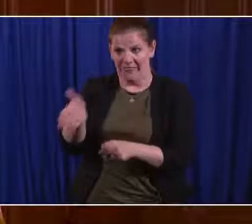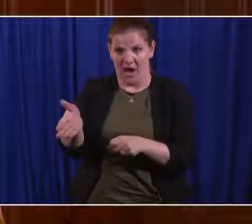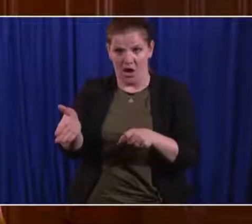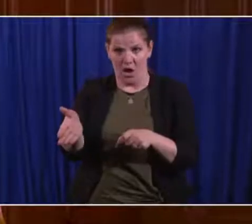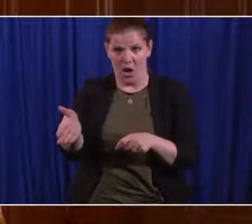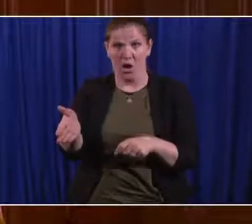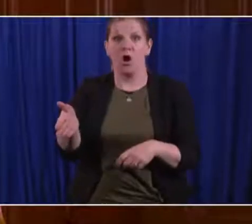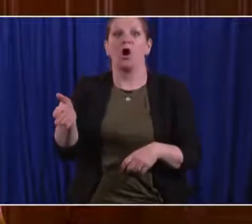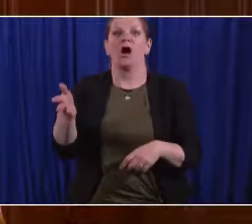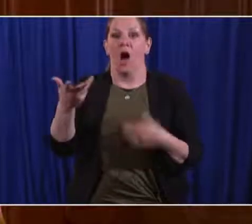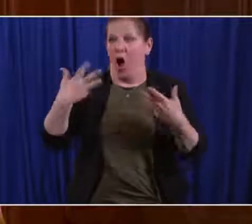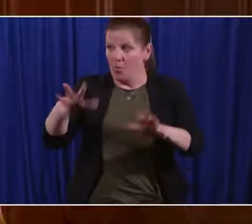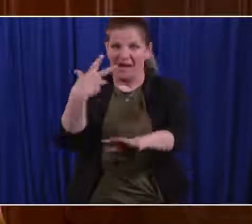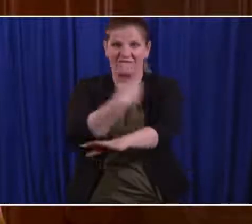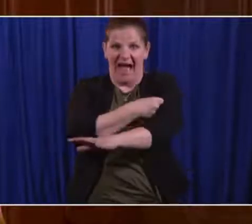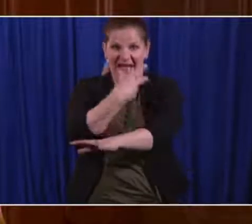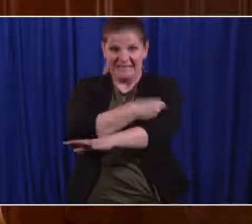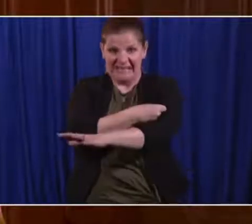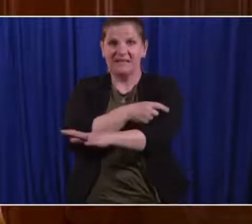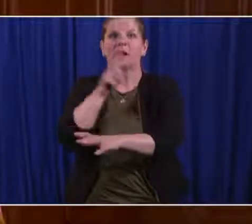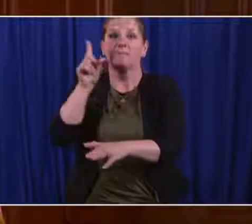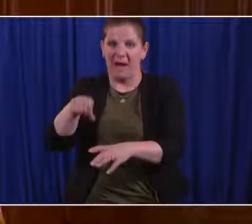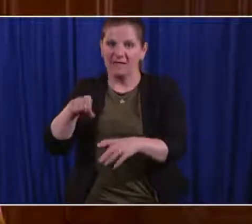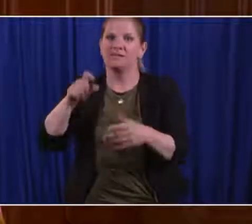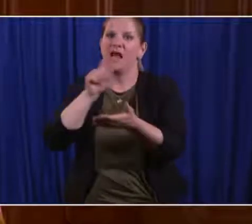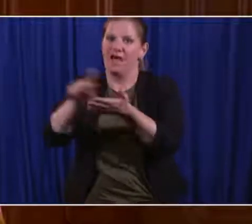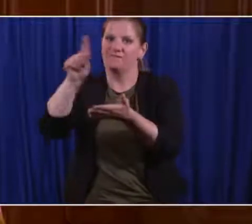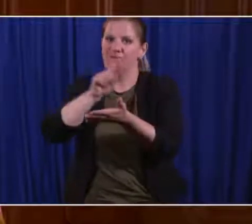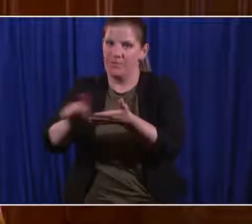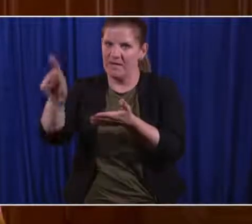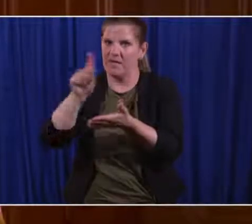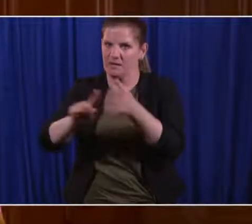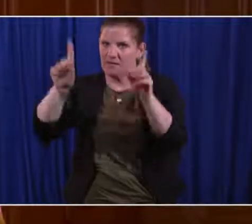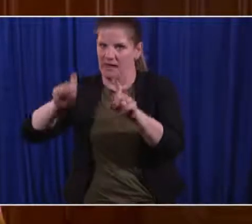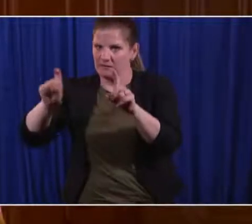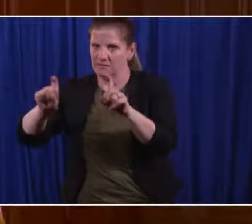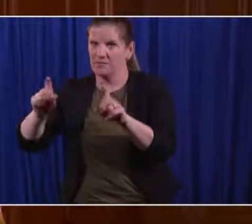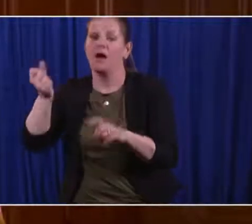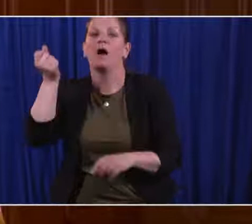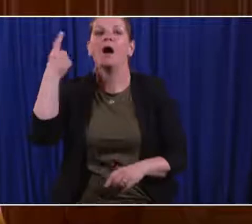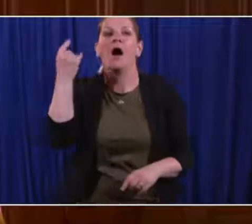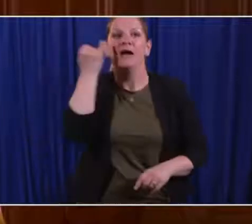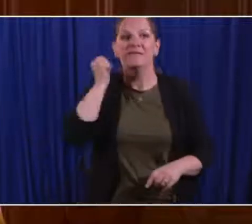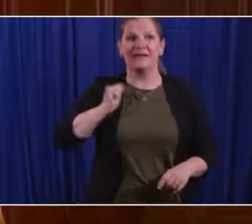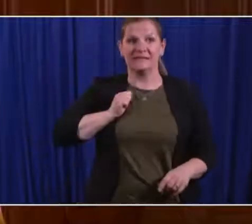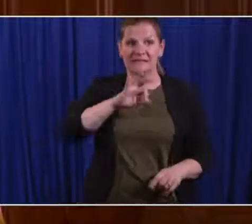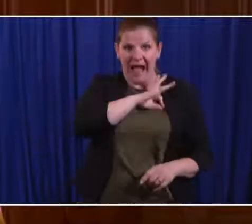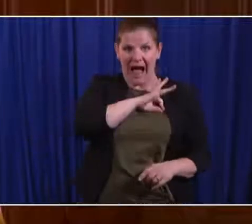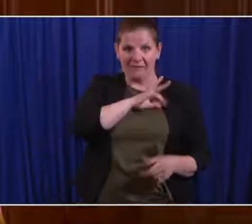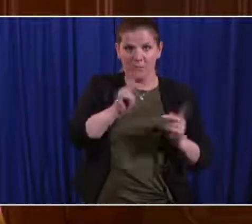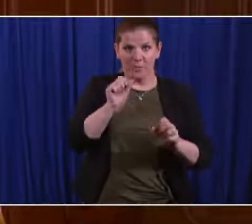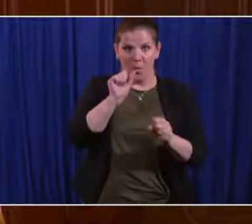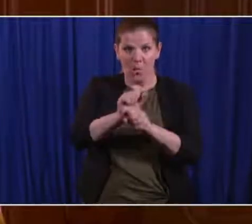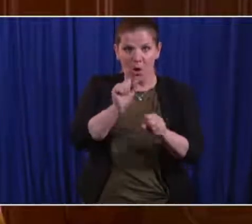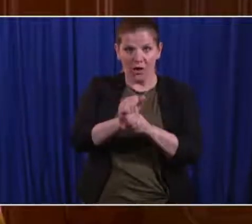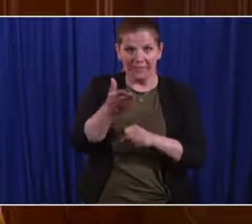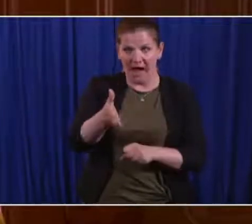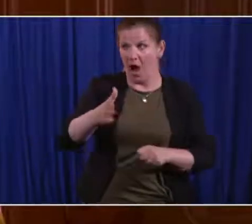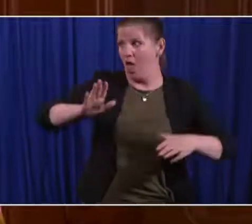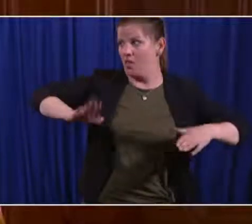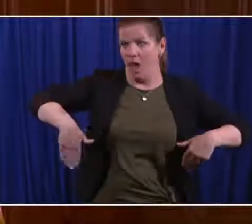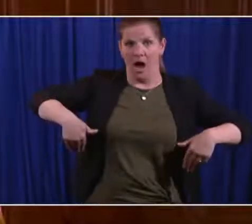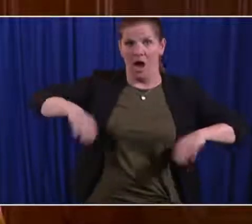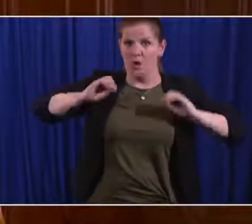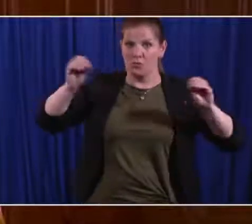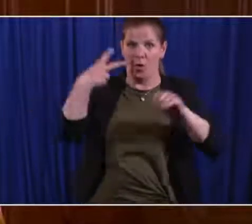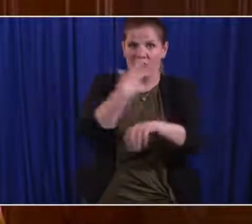However, unvaccinated staff, those who have not been vaccinated, that will be 2 times a week. So that will